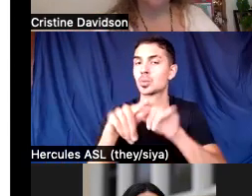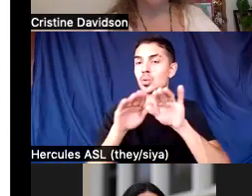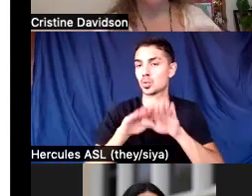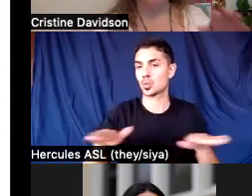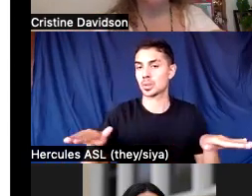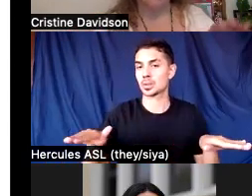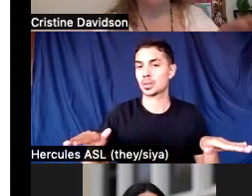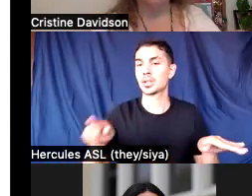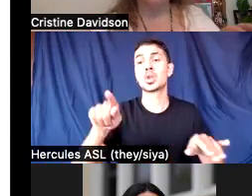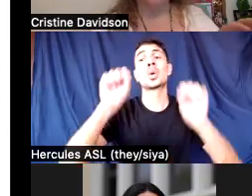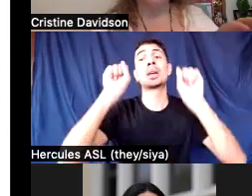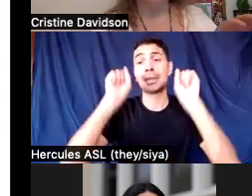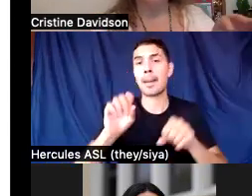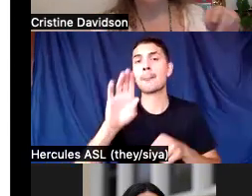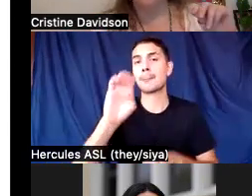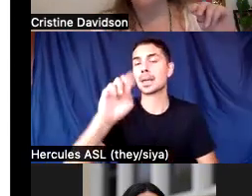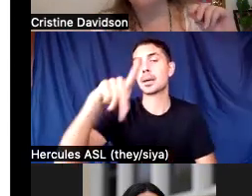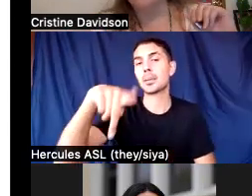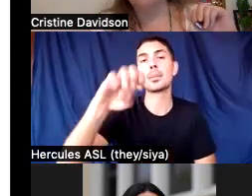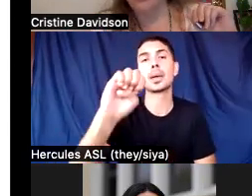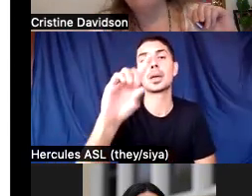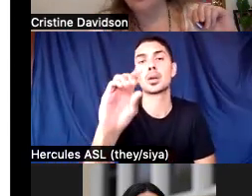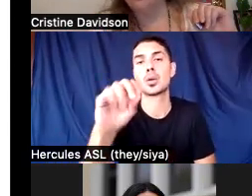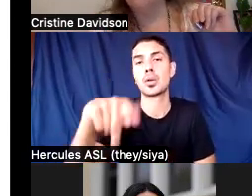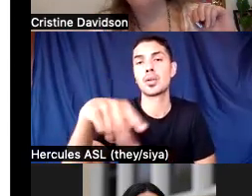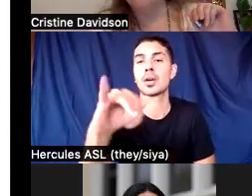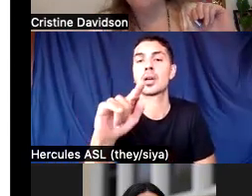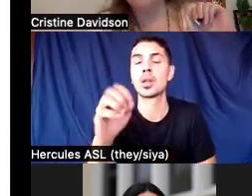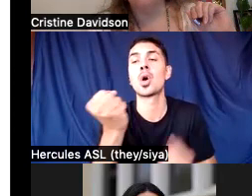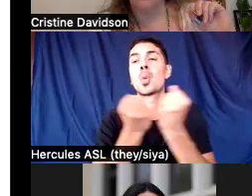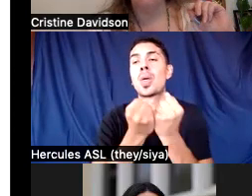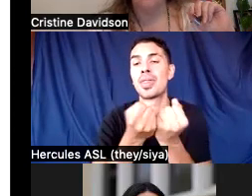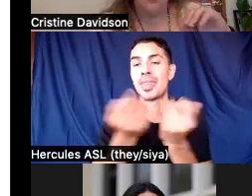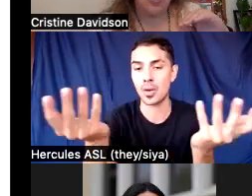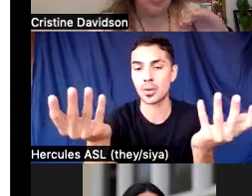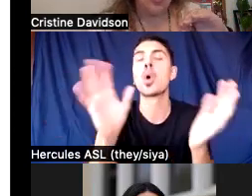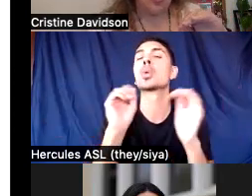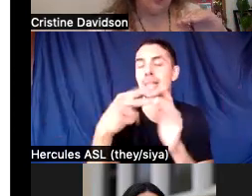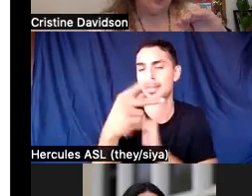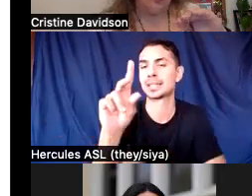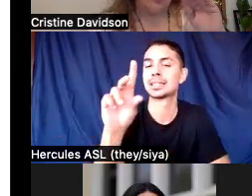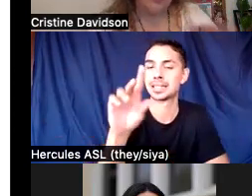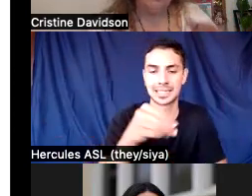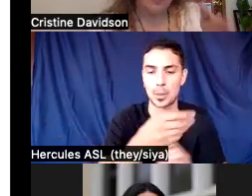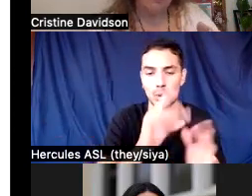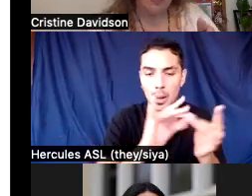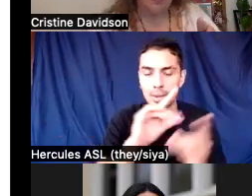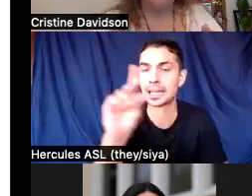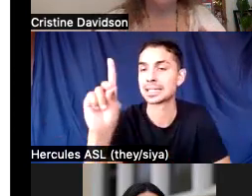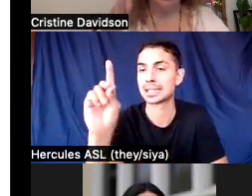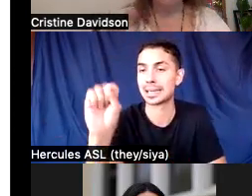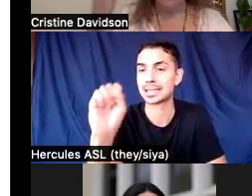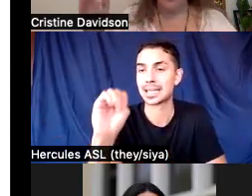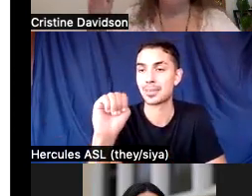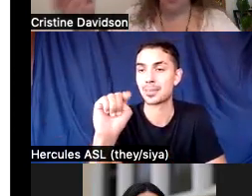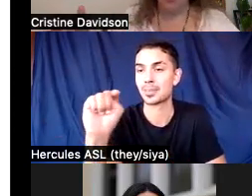without actually ever having, okay, we're up to 5 now, DSM-5. So you can be a pedophile,